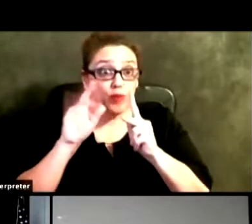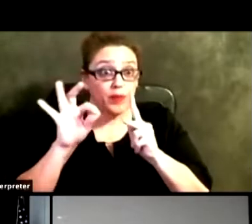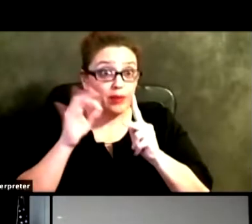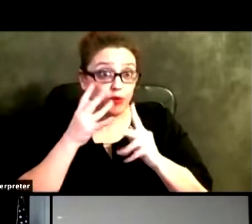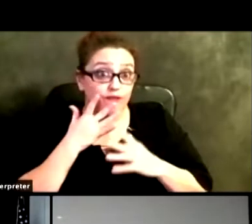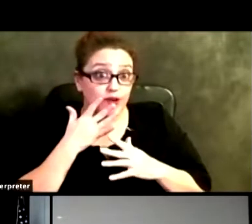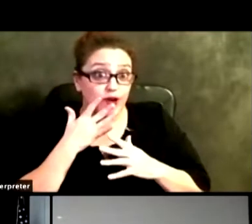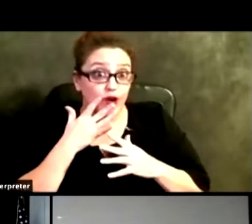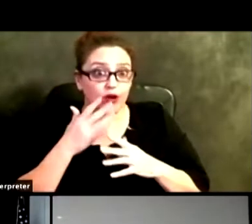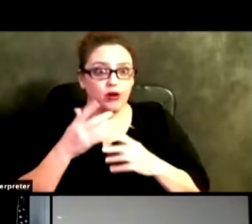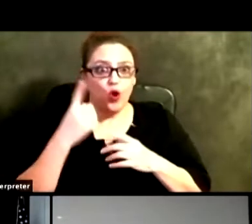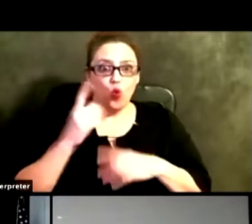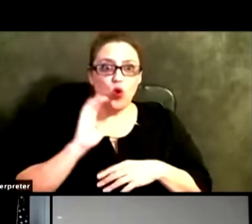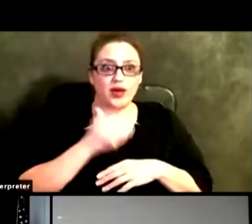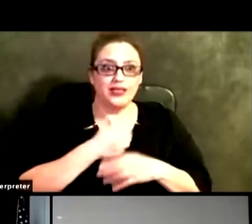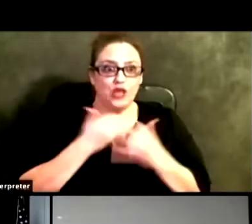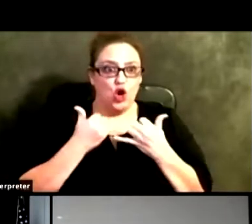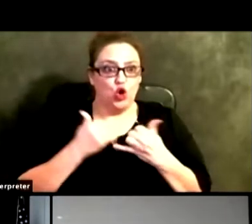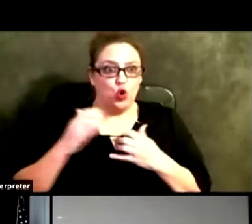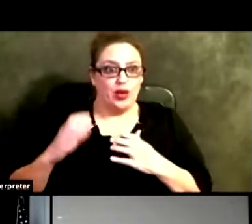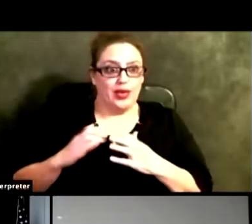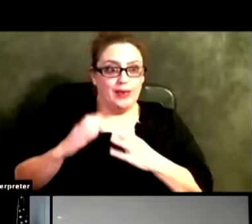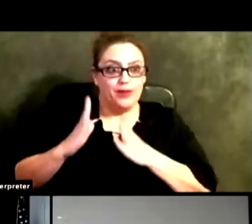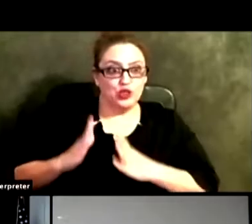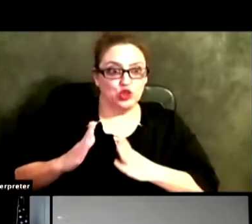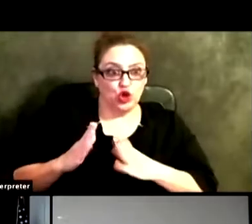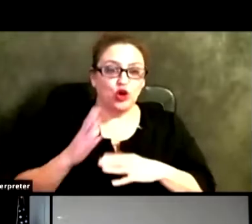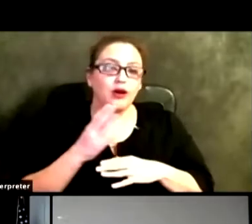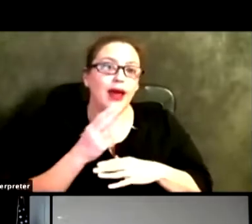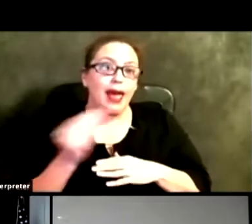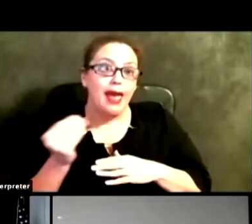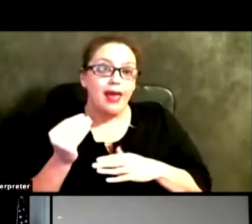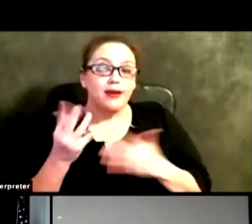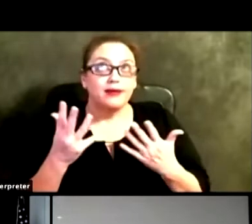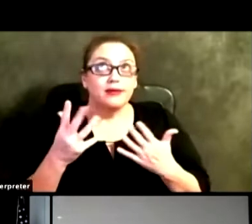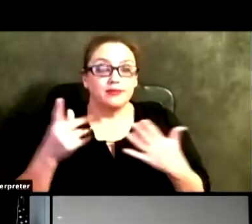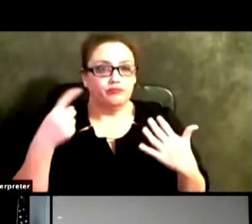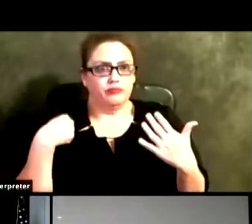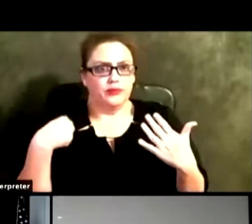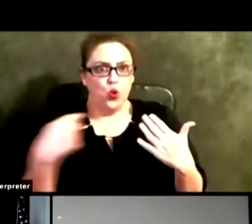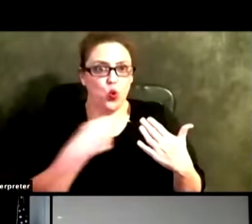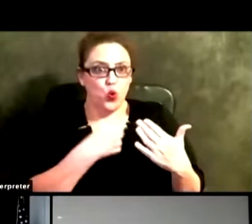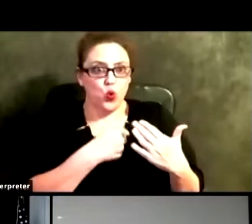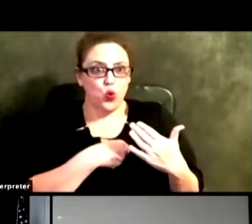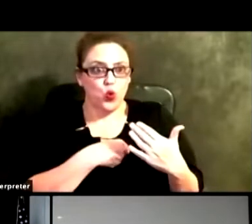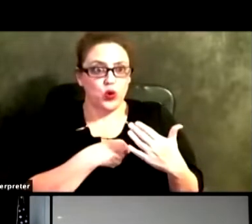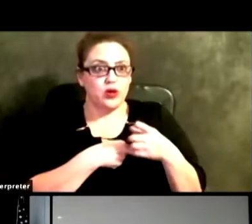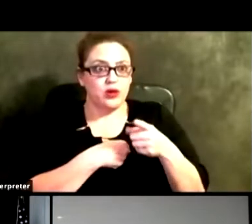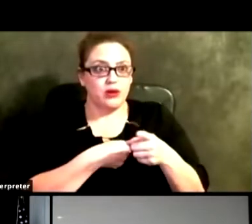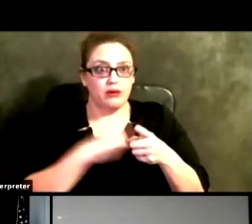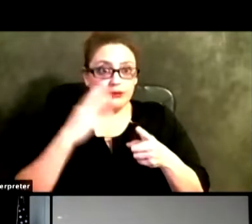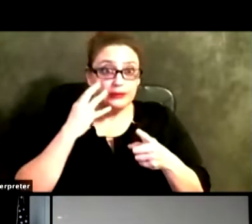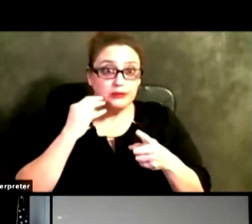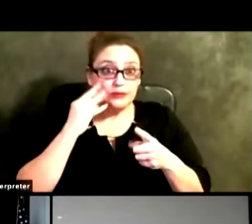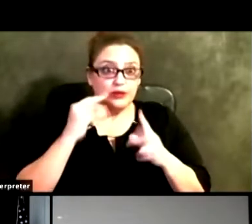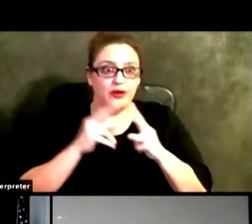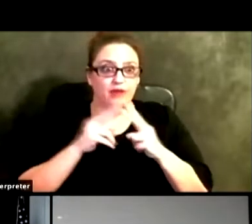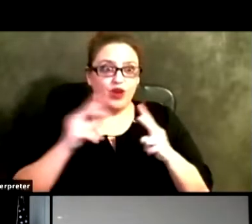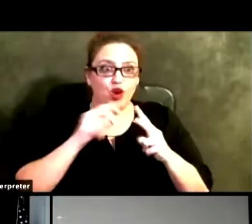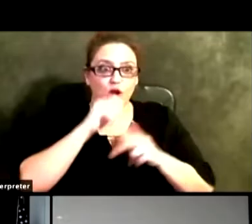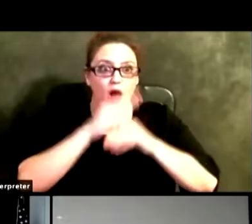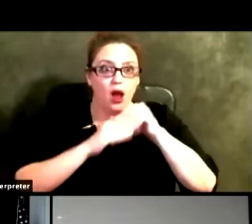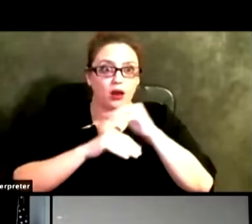commissioner. And we were subjected to really uncomfortable comments